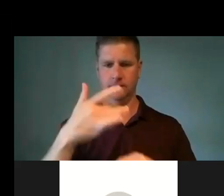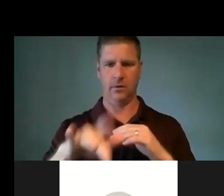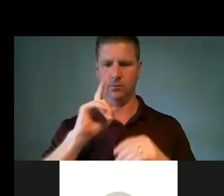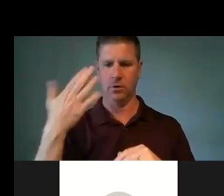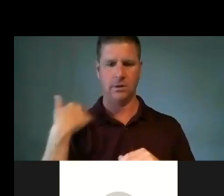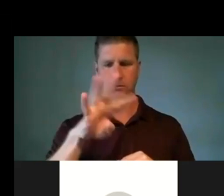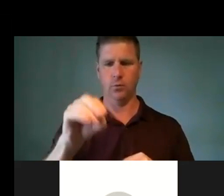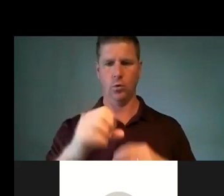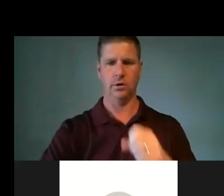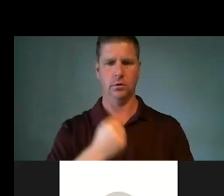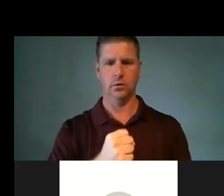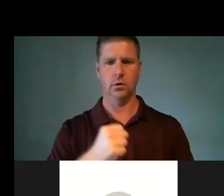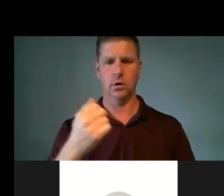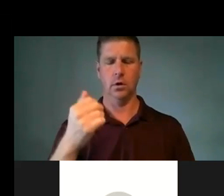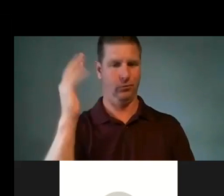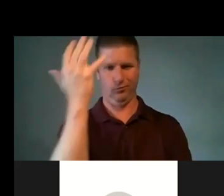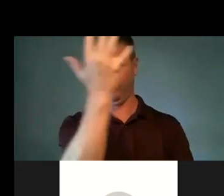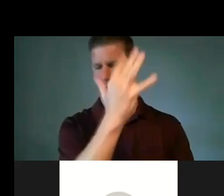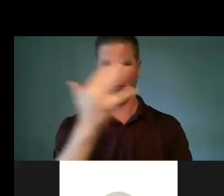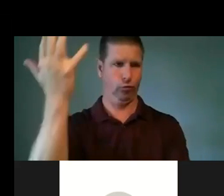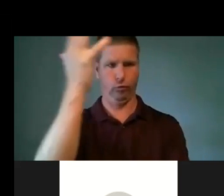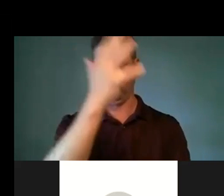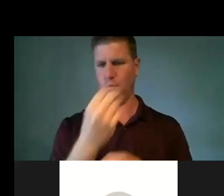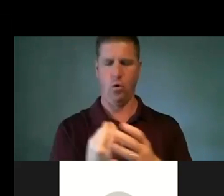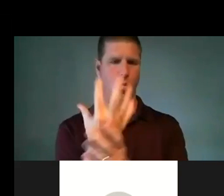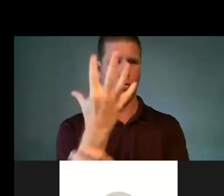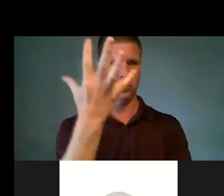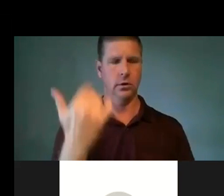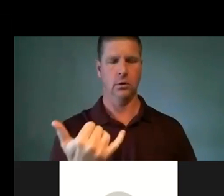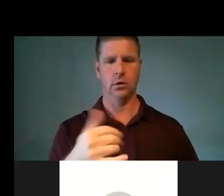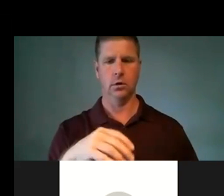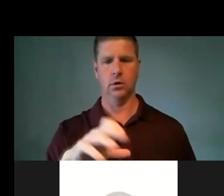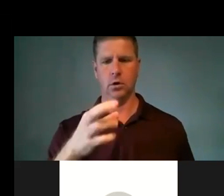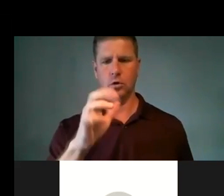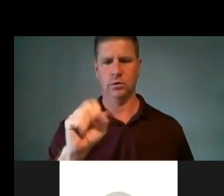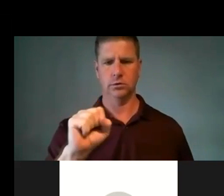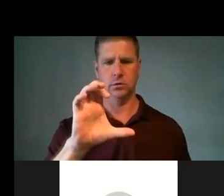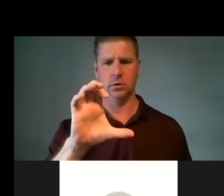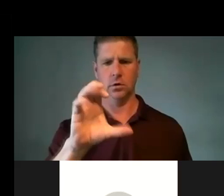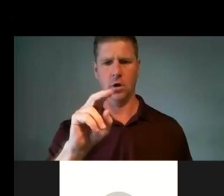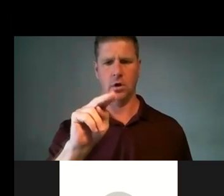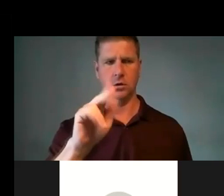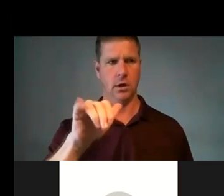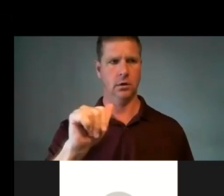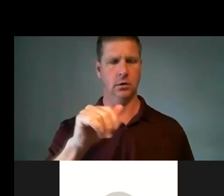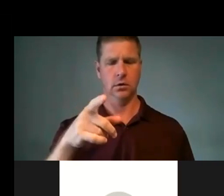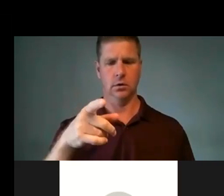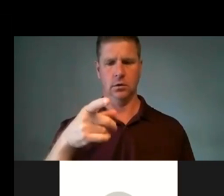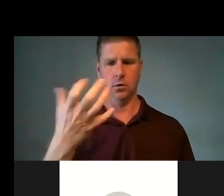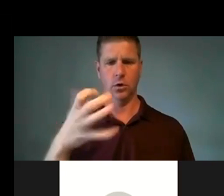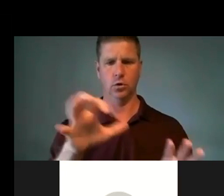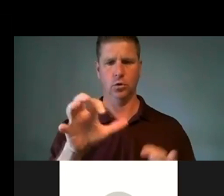been overtaken by nature. The developer, Krish Pandya, is interested in doing an infill project